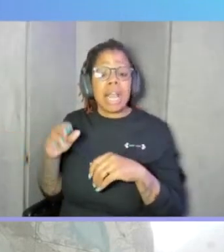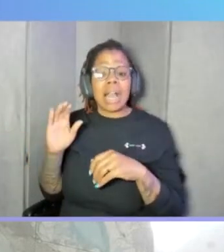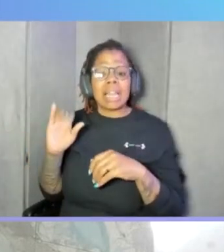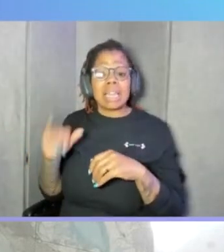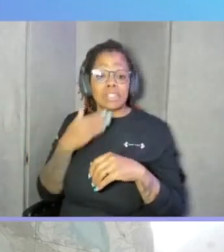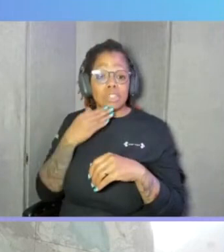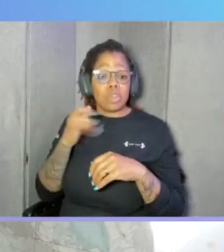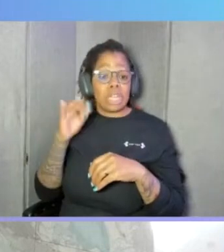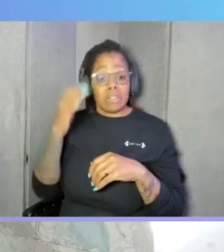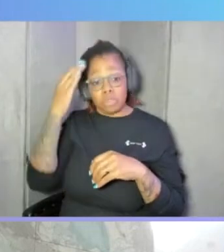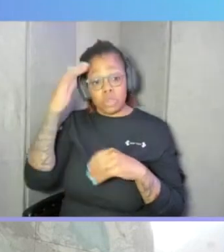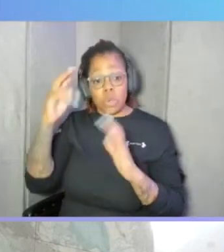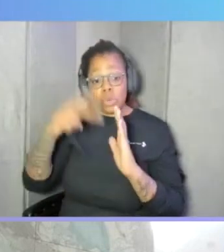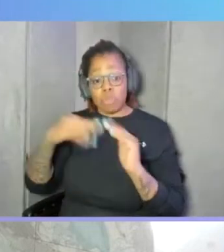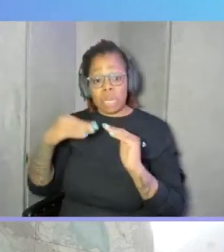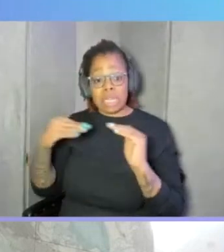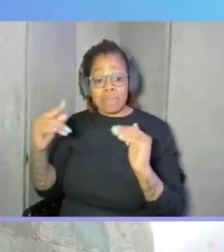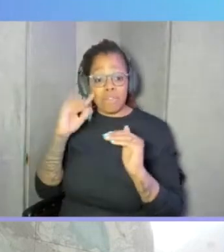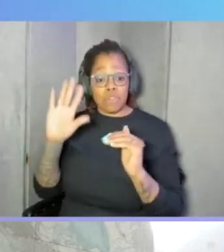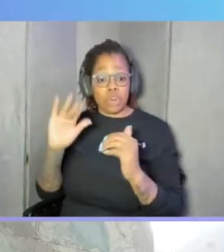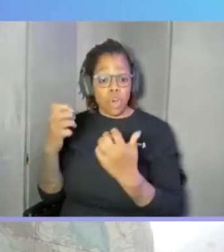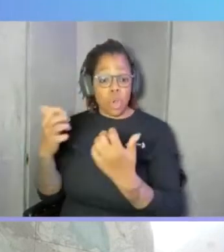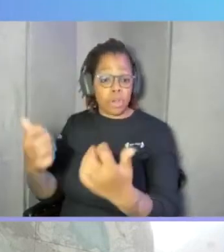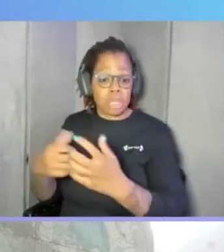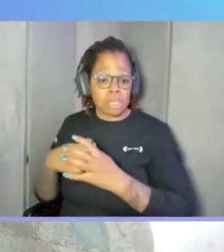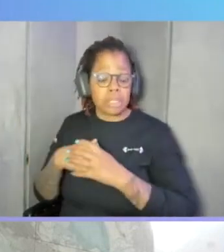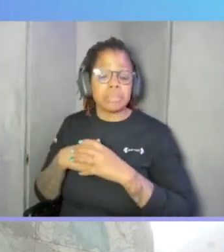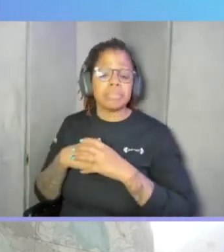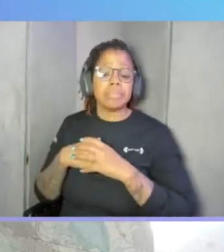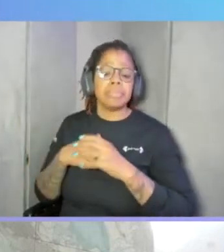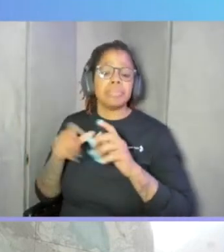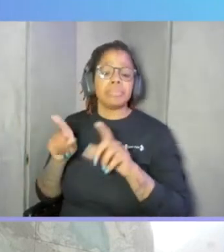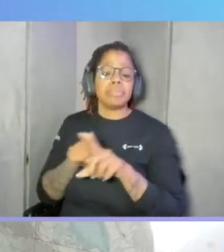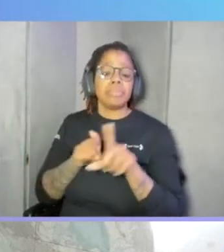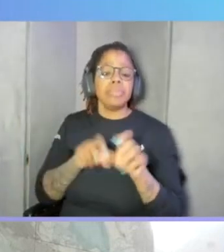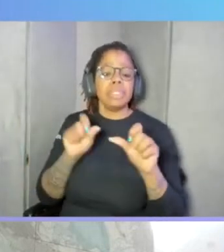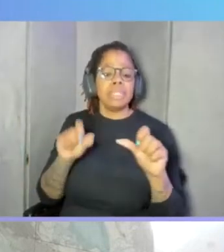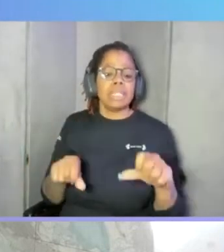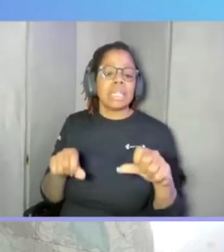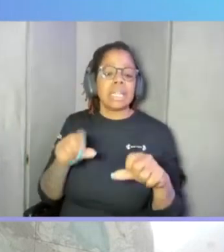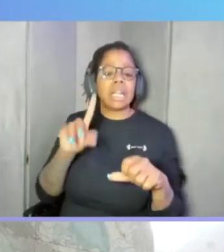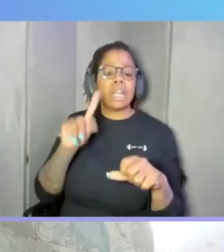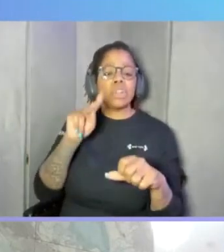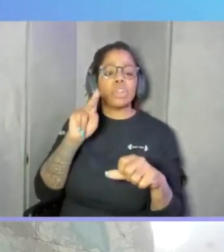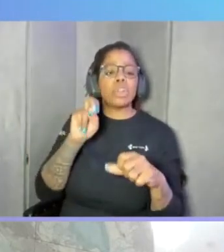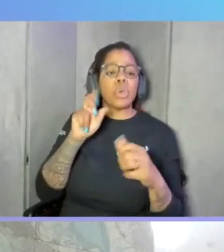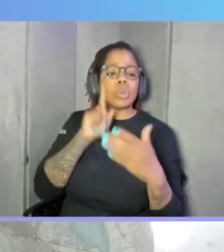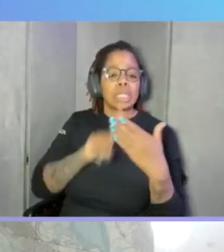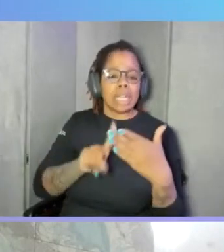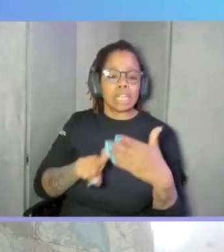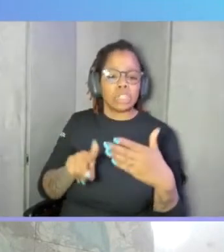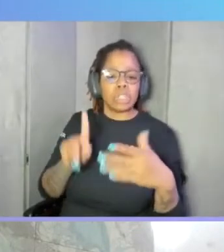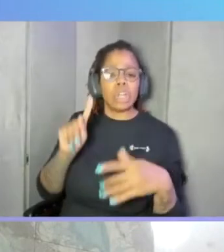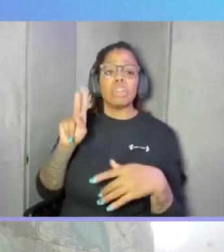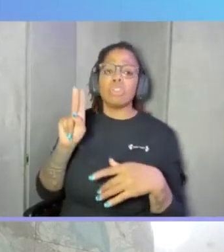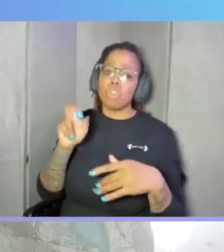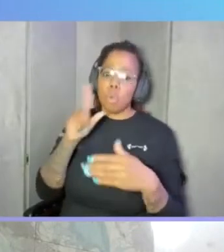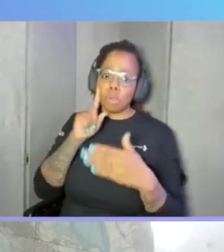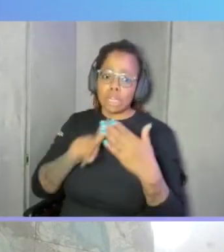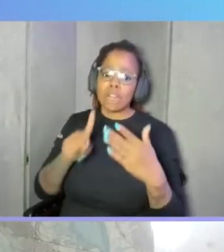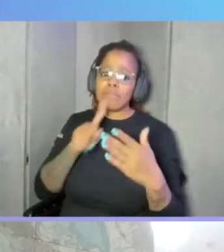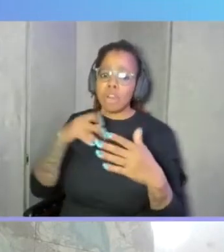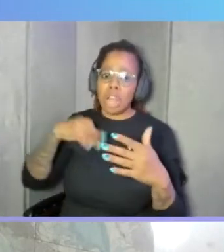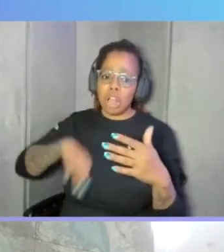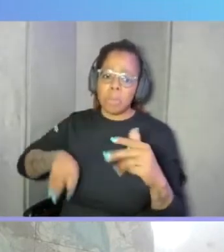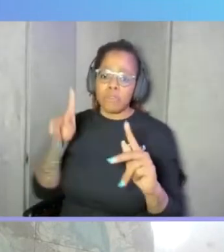know the reading level of your audience. And it can also do tone detection. Tone detection is really helpful for people who